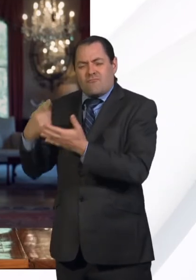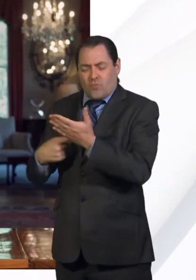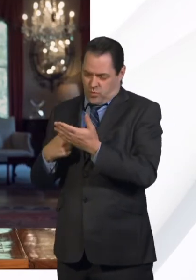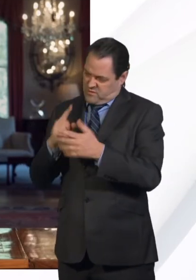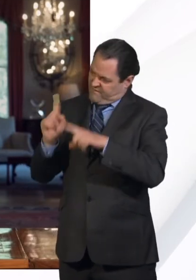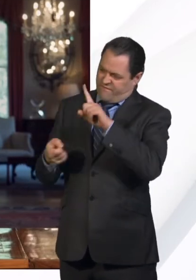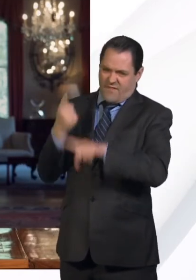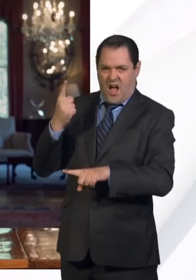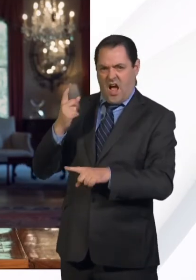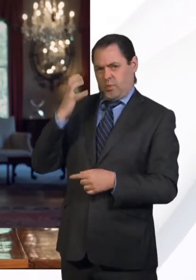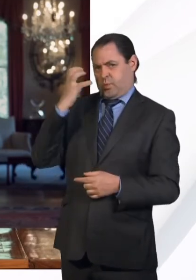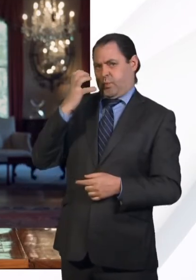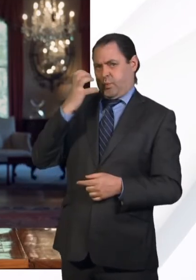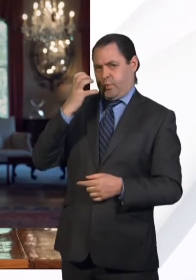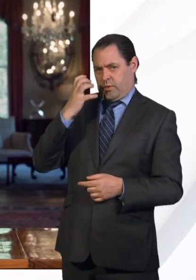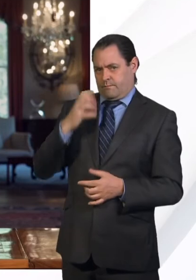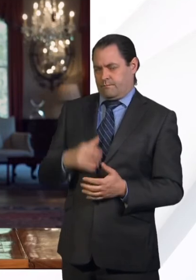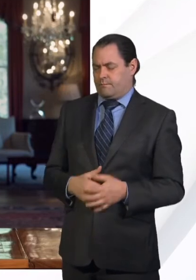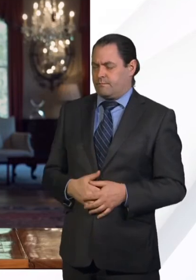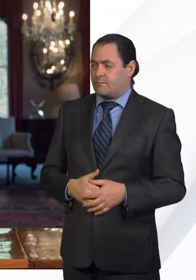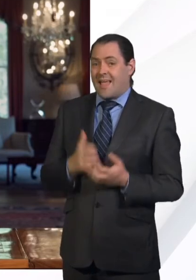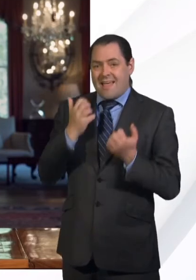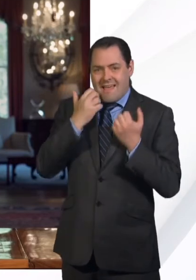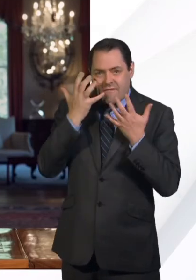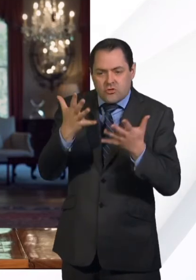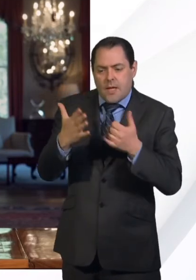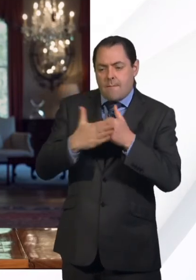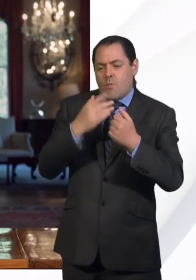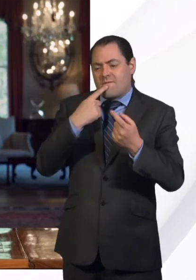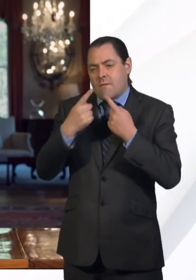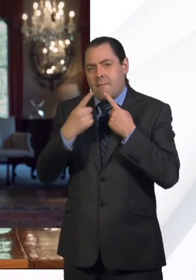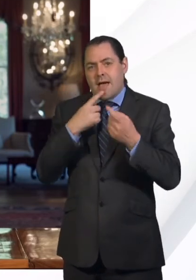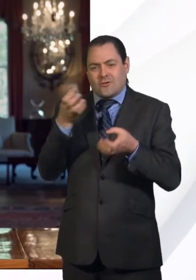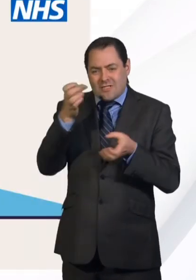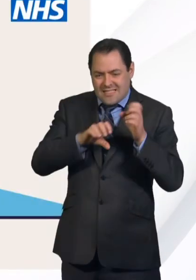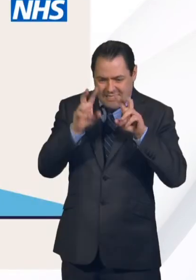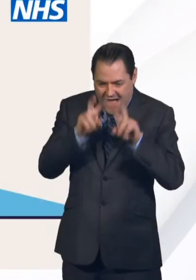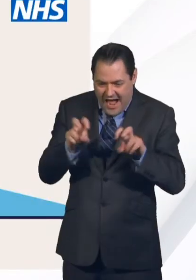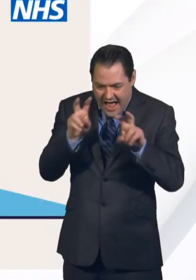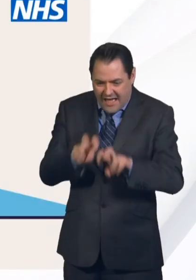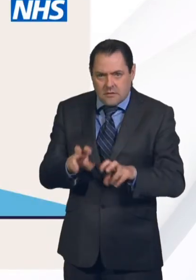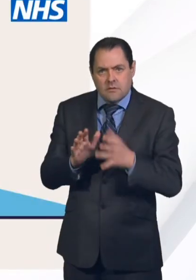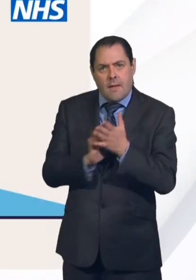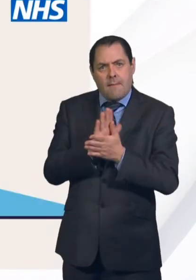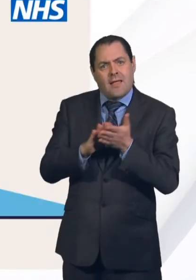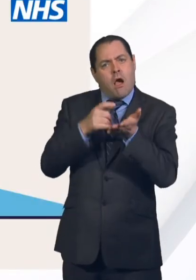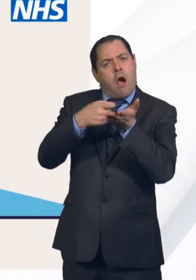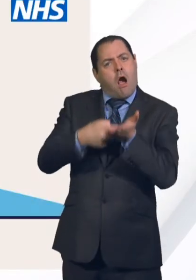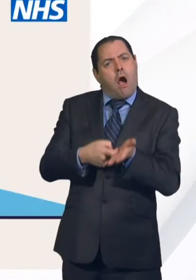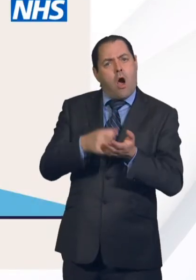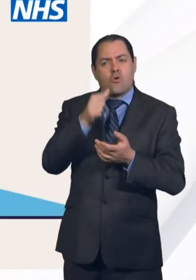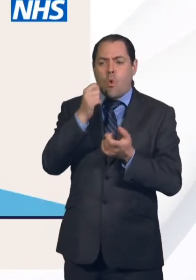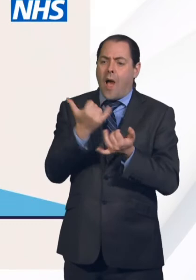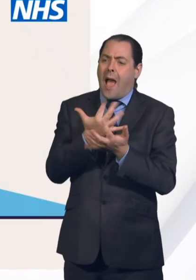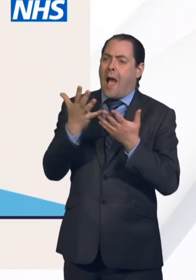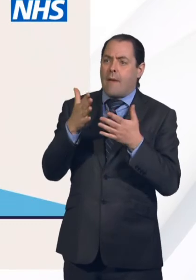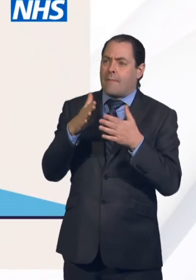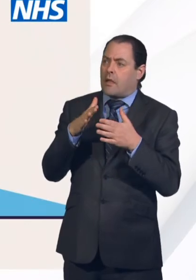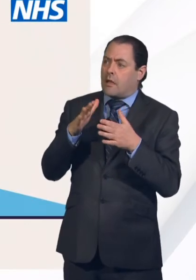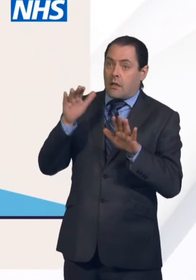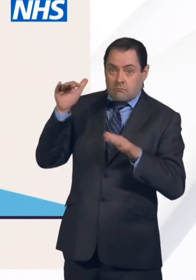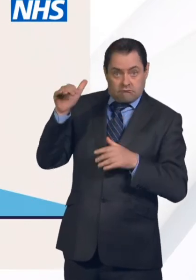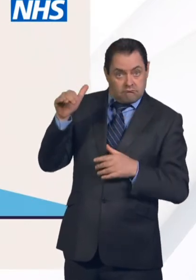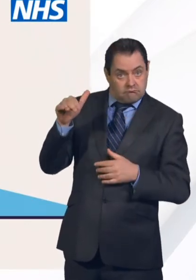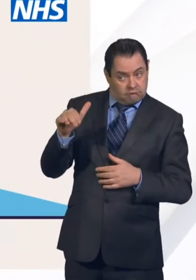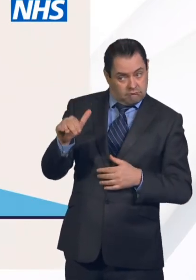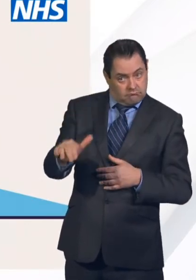day, with ever-increasing data, we will be monitoring the R and the number of new infections and the